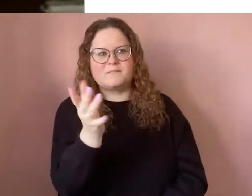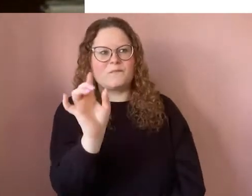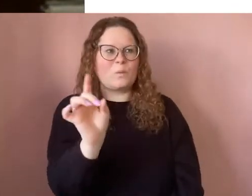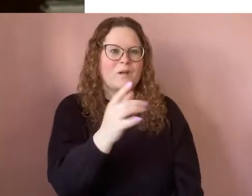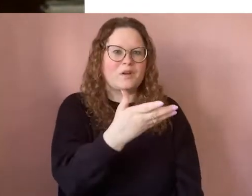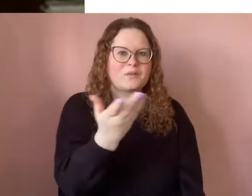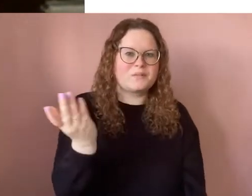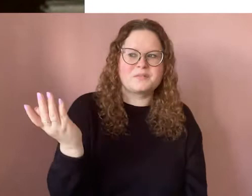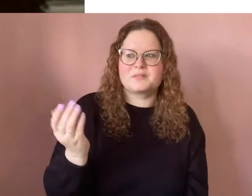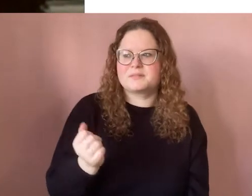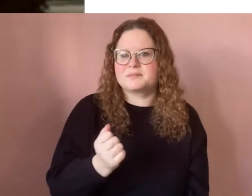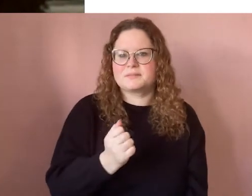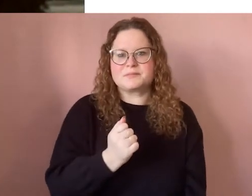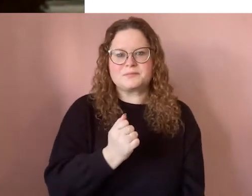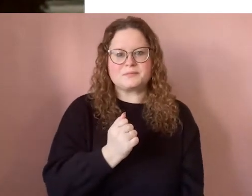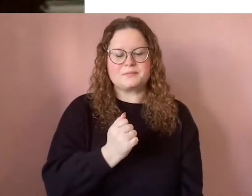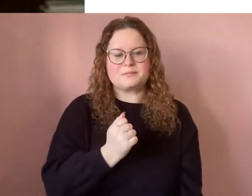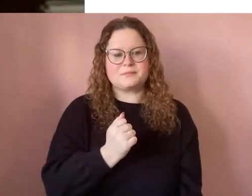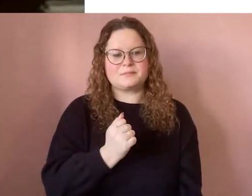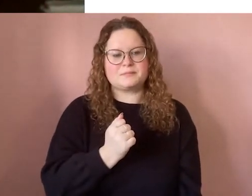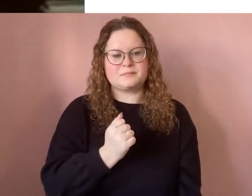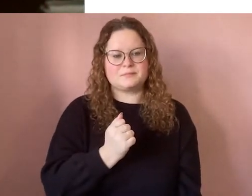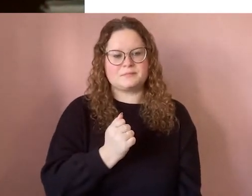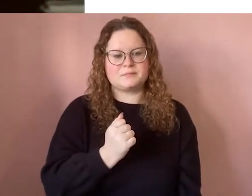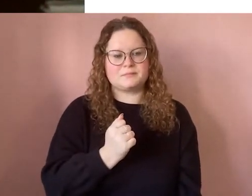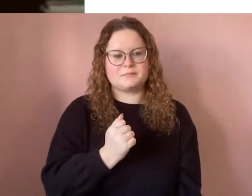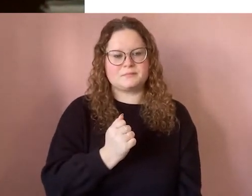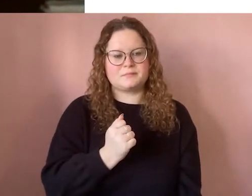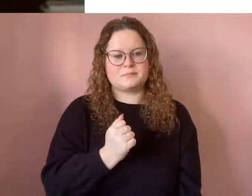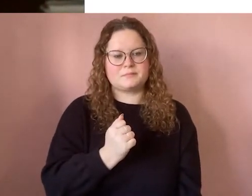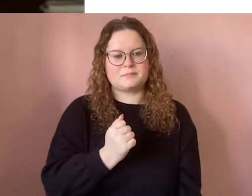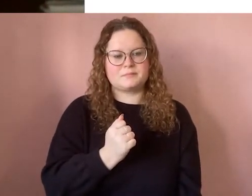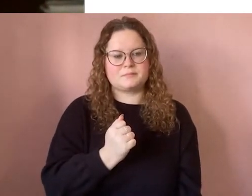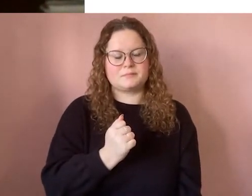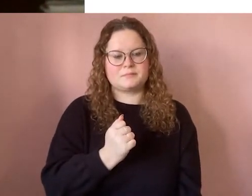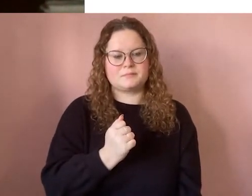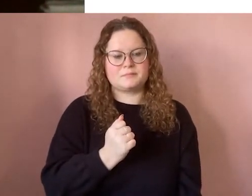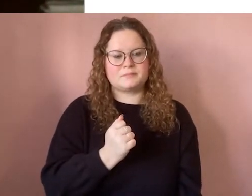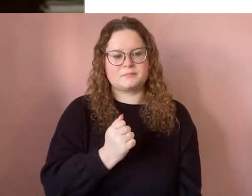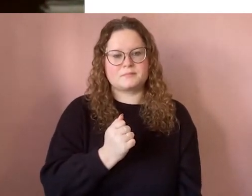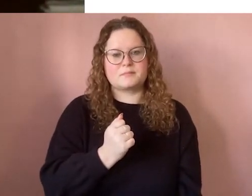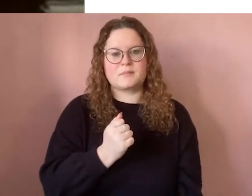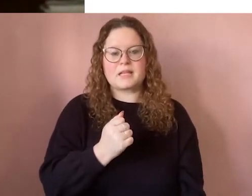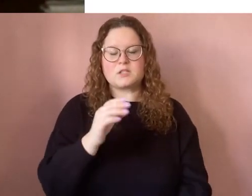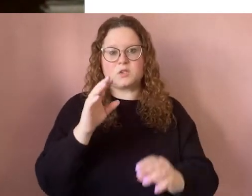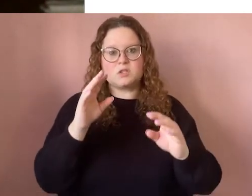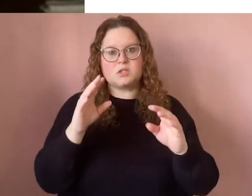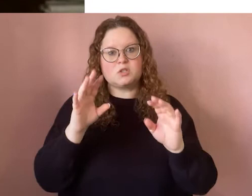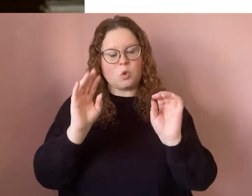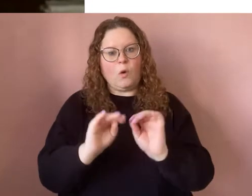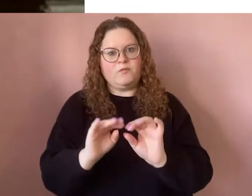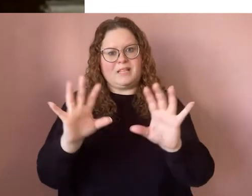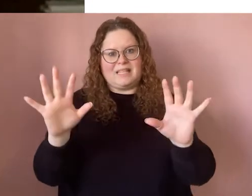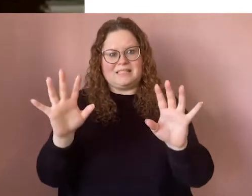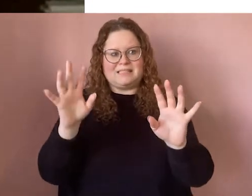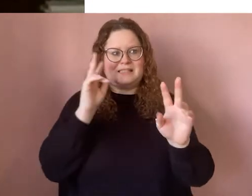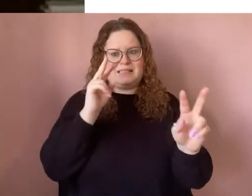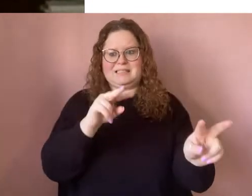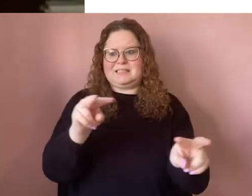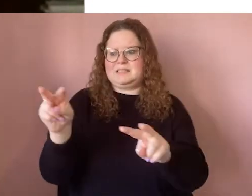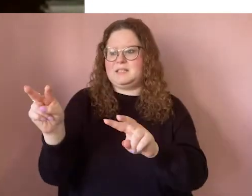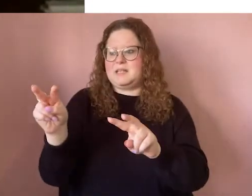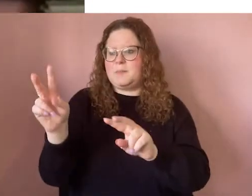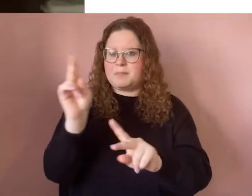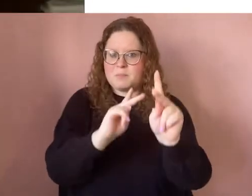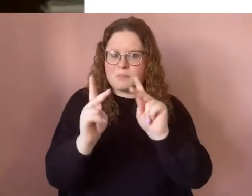experiences. And when we have a need that is so evident and so obvious, but